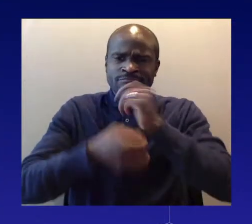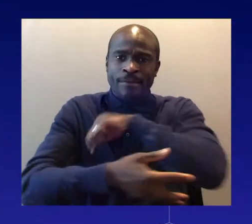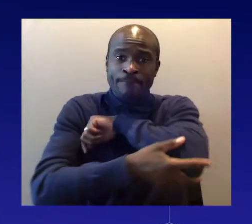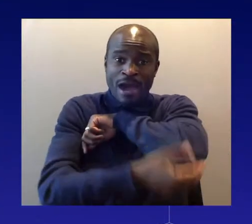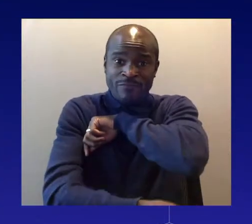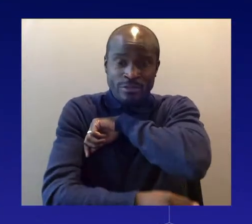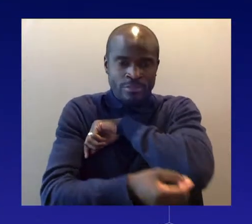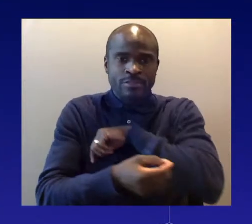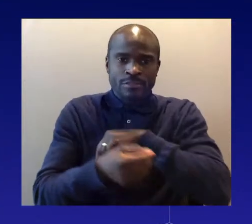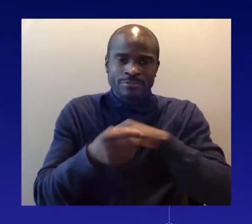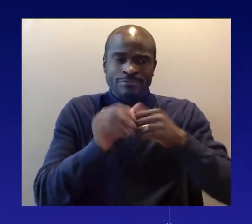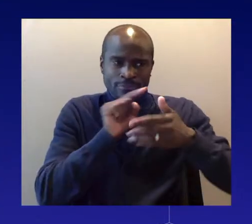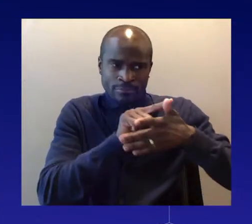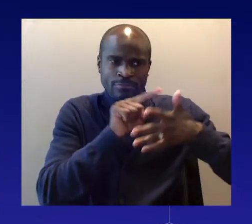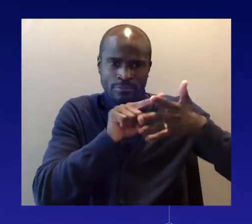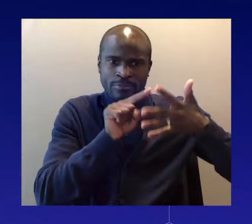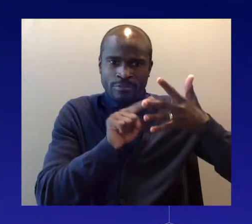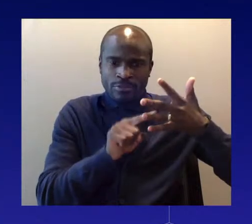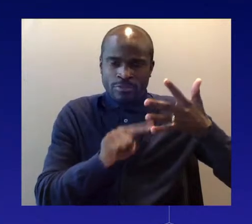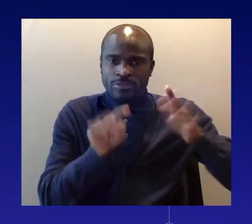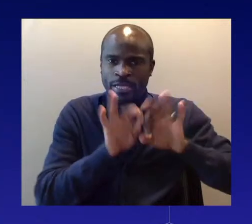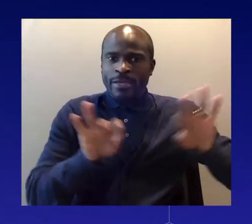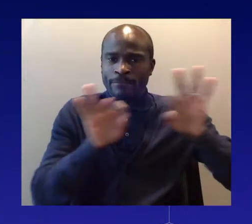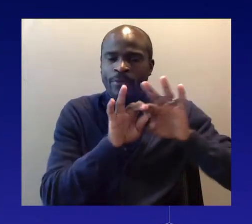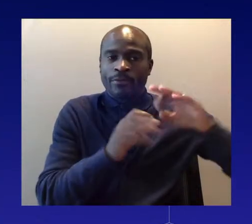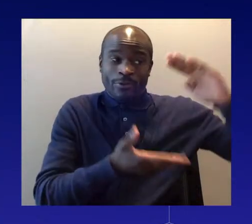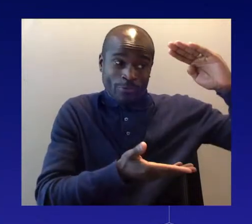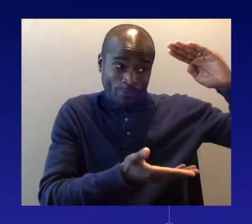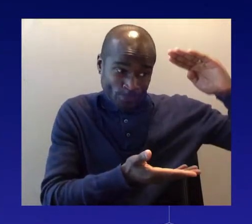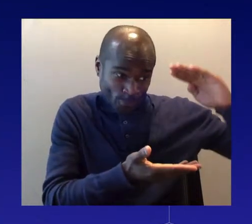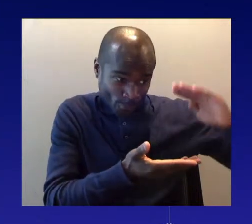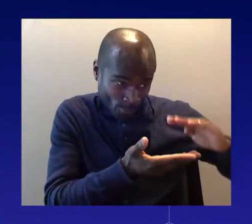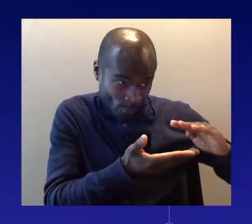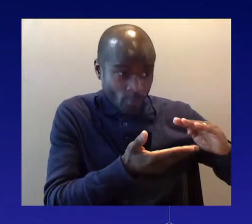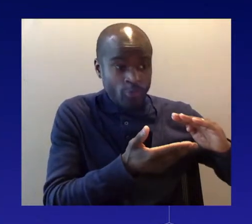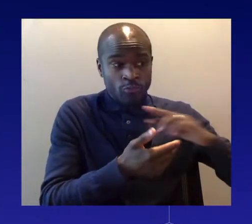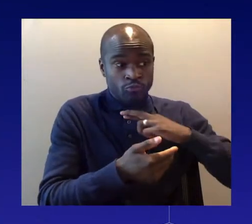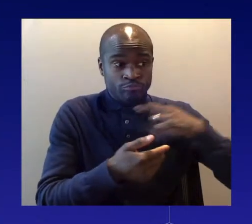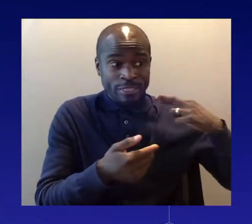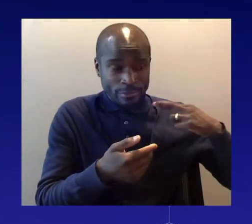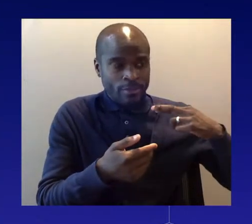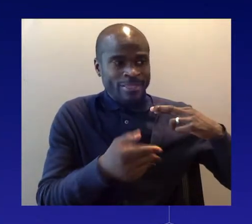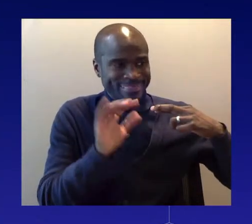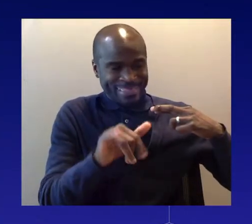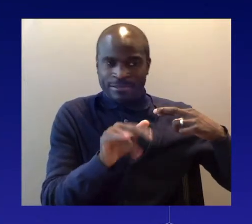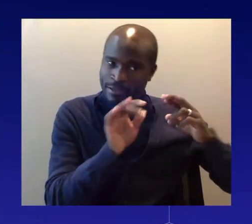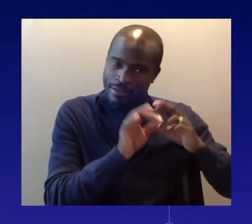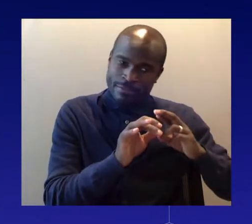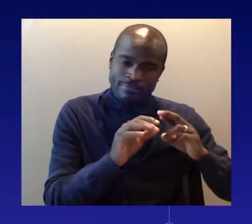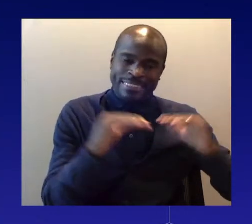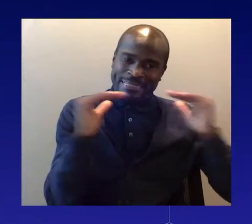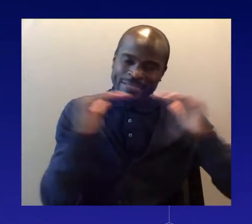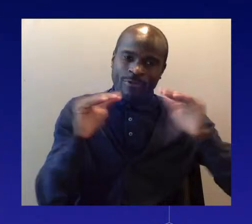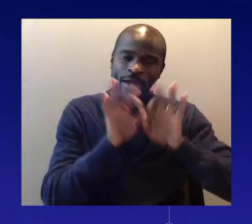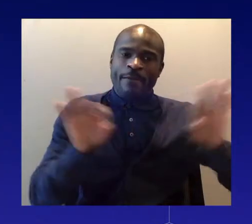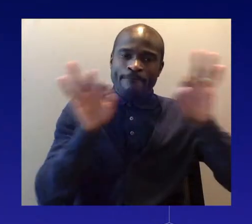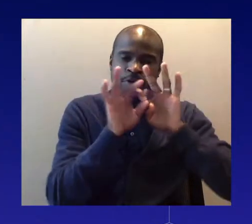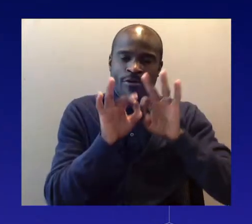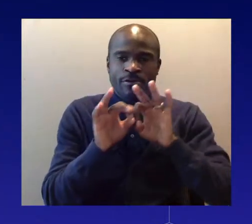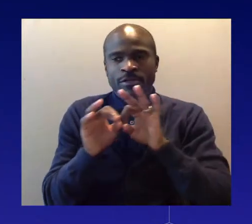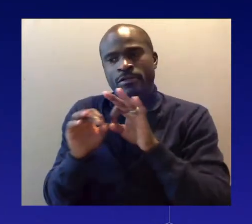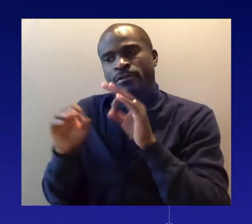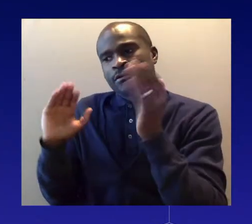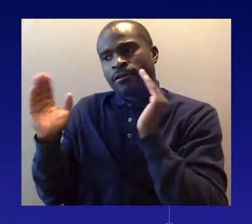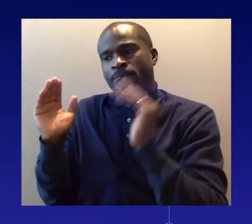anything that happens inside a doctor's office to our health and well-being. But we still have a long way to go from that recognition